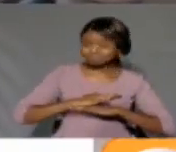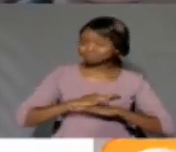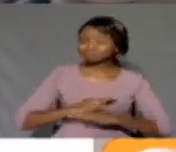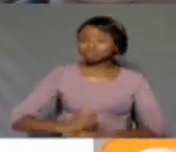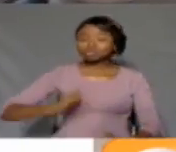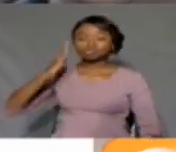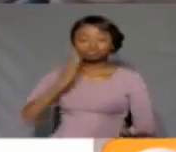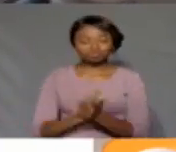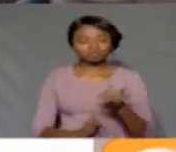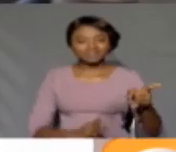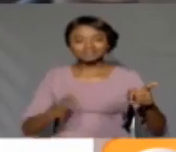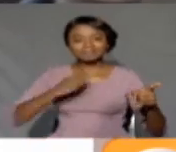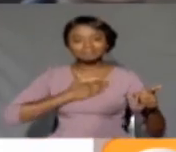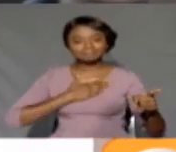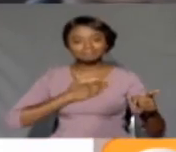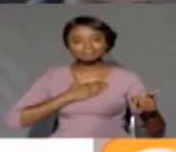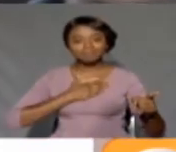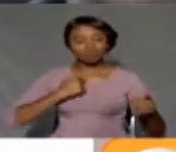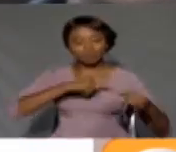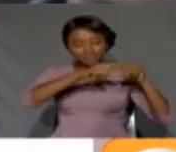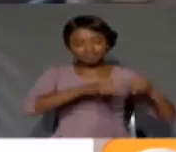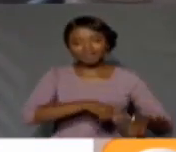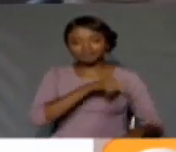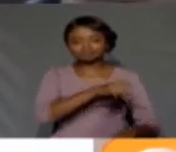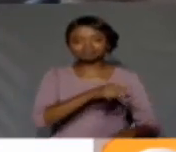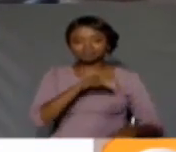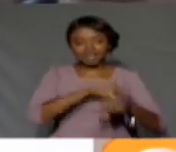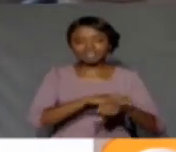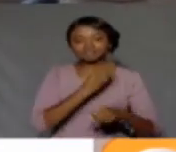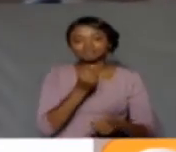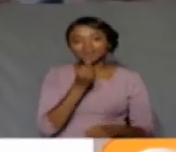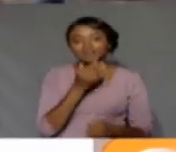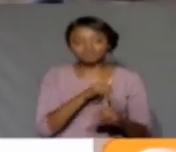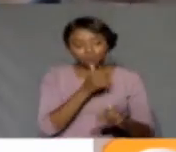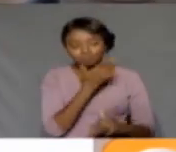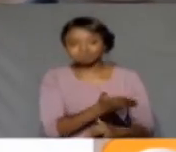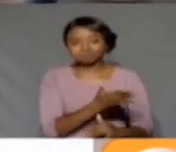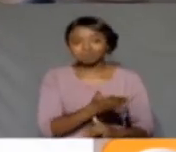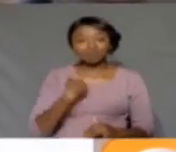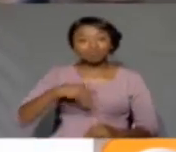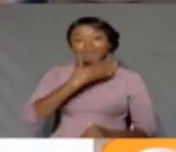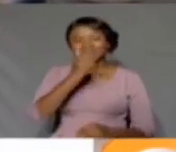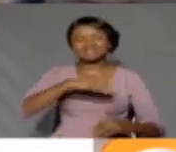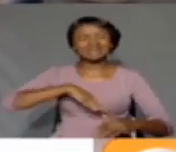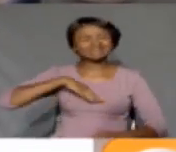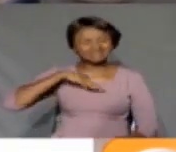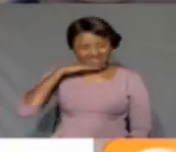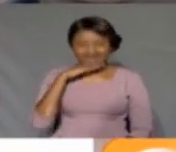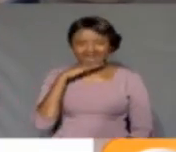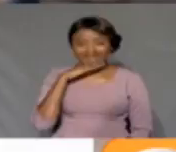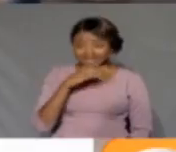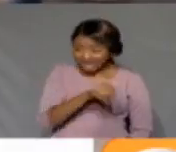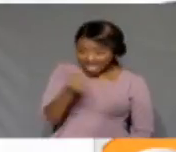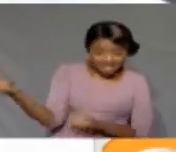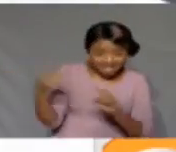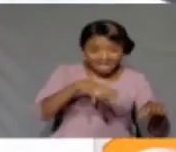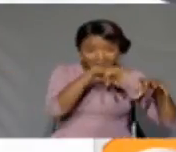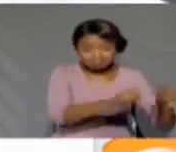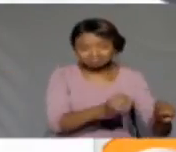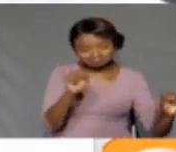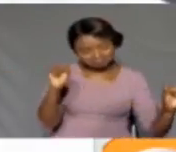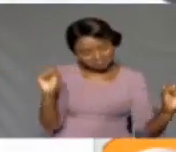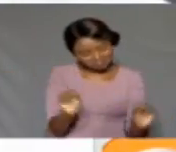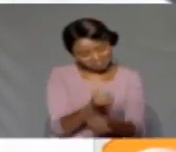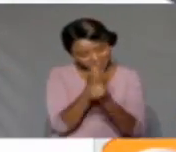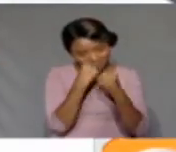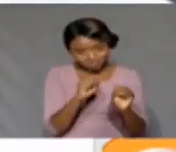our livelihood. This is what we depend on, and we would rather die here than accept anybody else to come and take over Mumias.